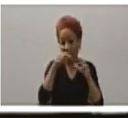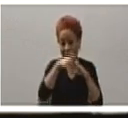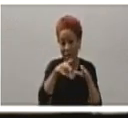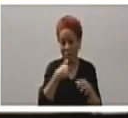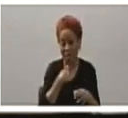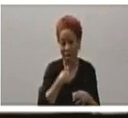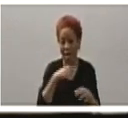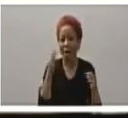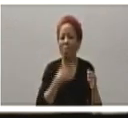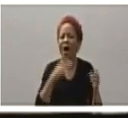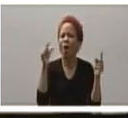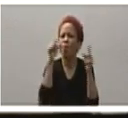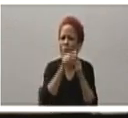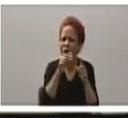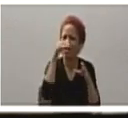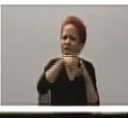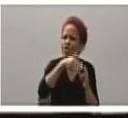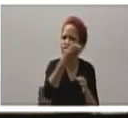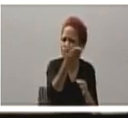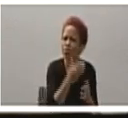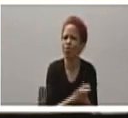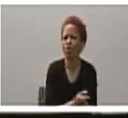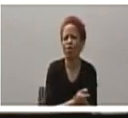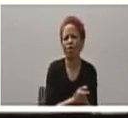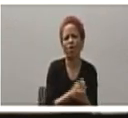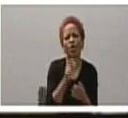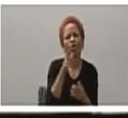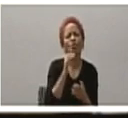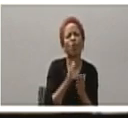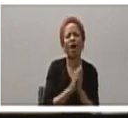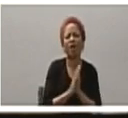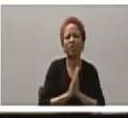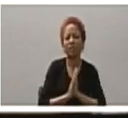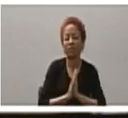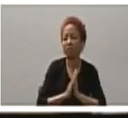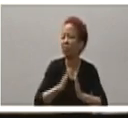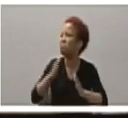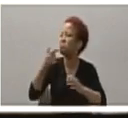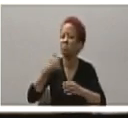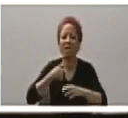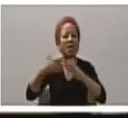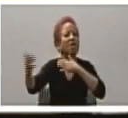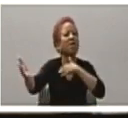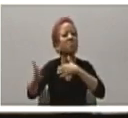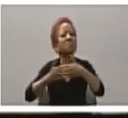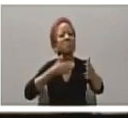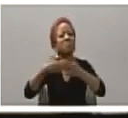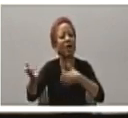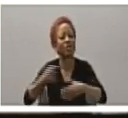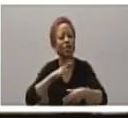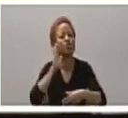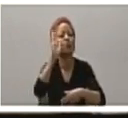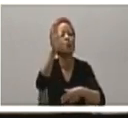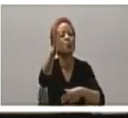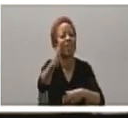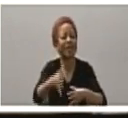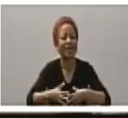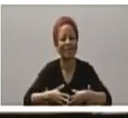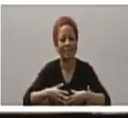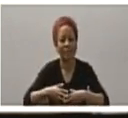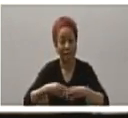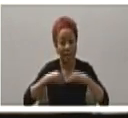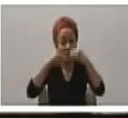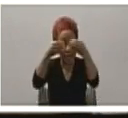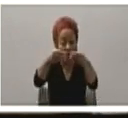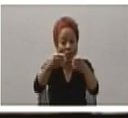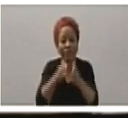my words remain in you, you may ask what you will, and you shall get it. It is to the glory